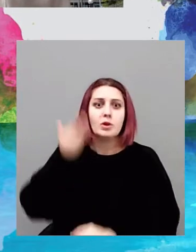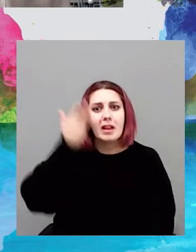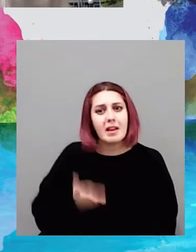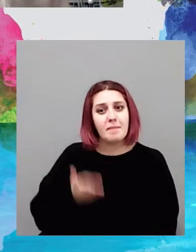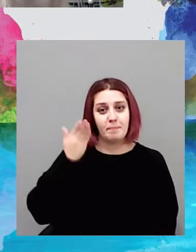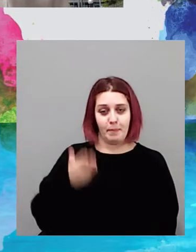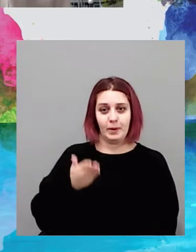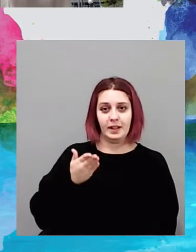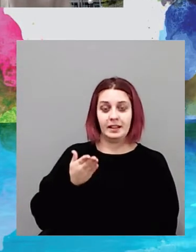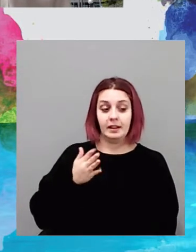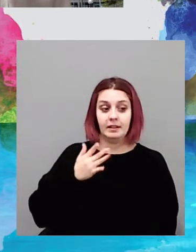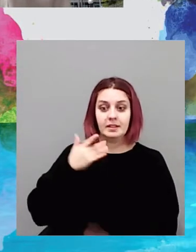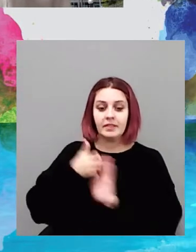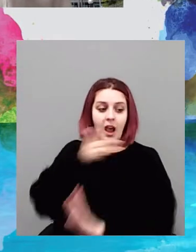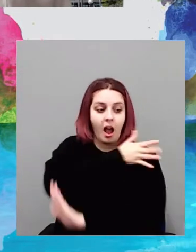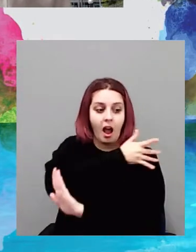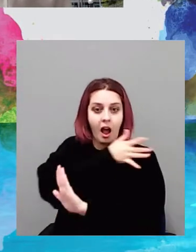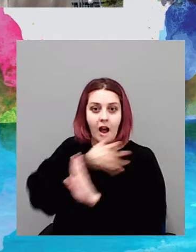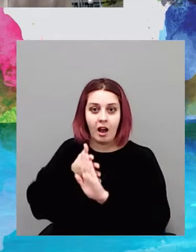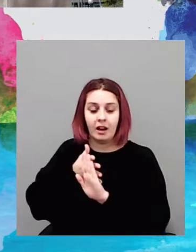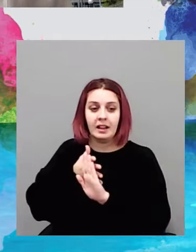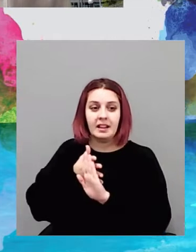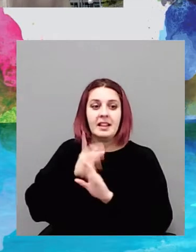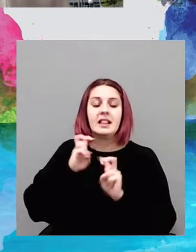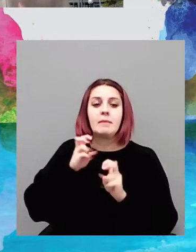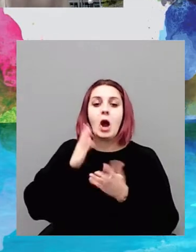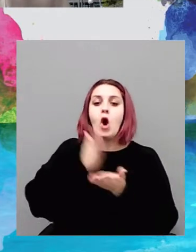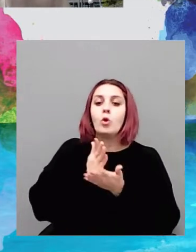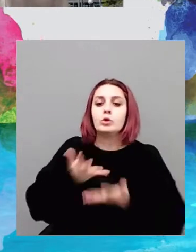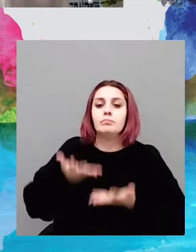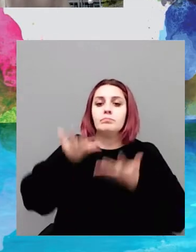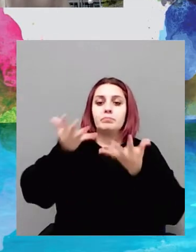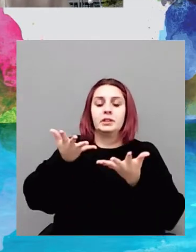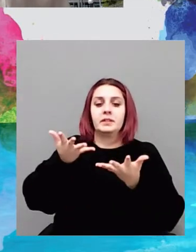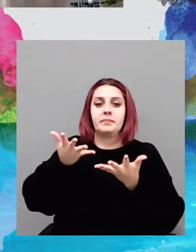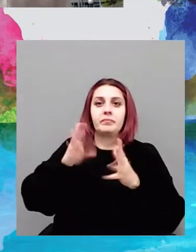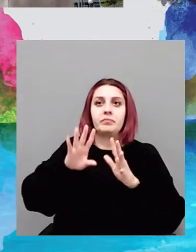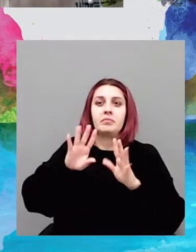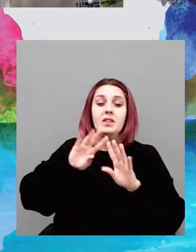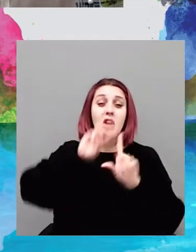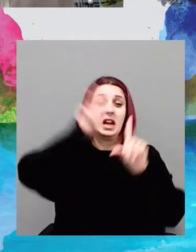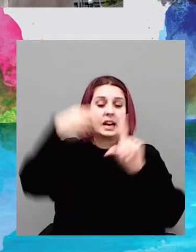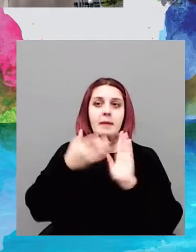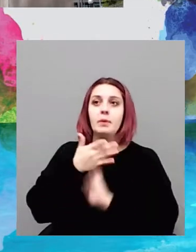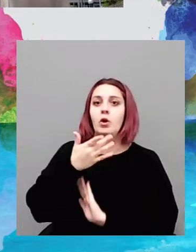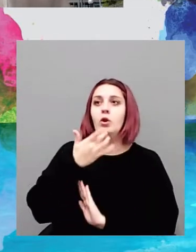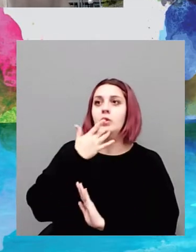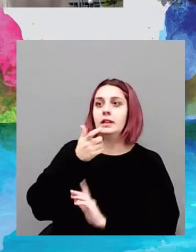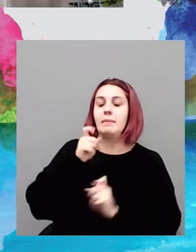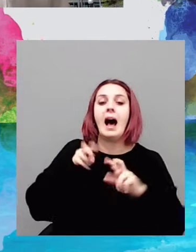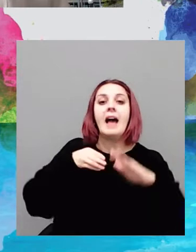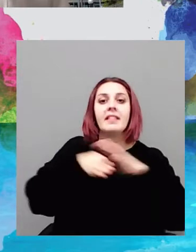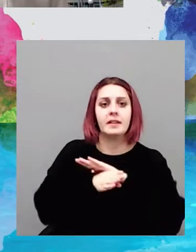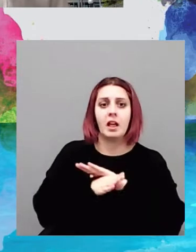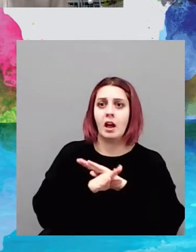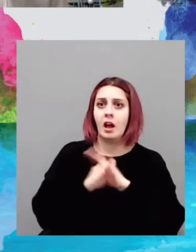important, we believe. Up until now, the availability of available courses online,